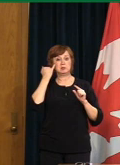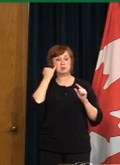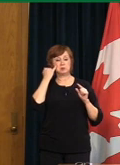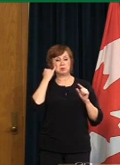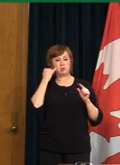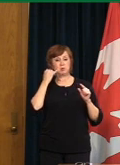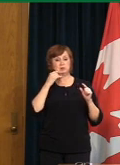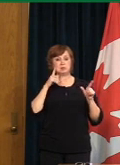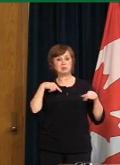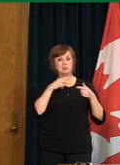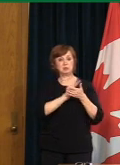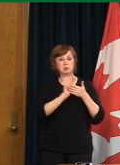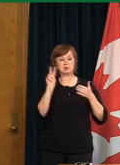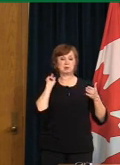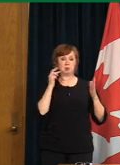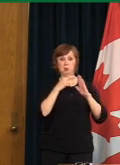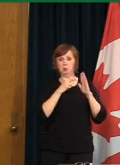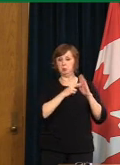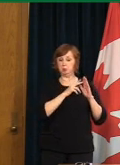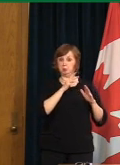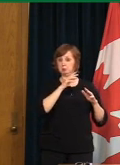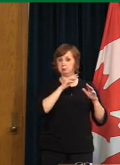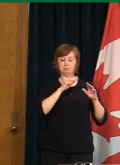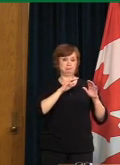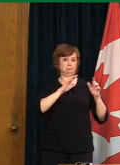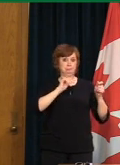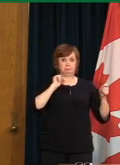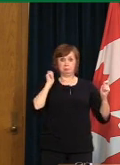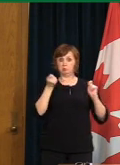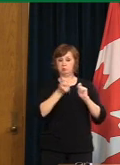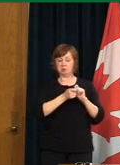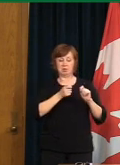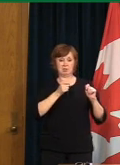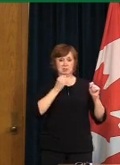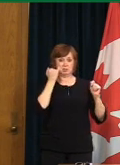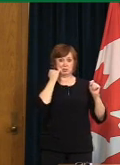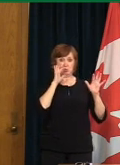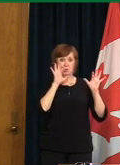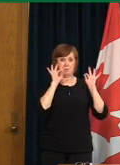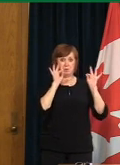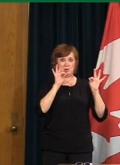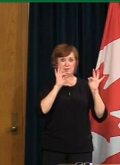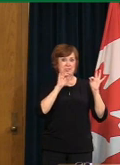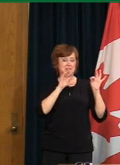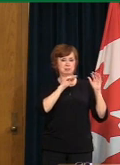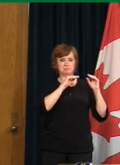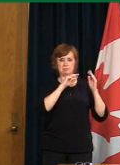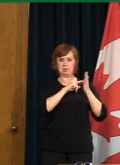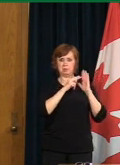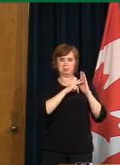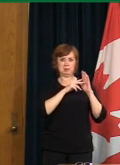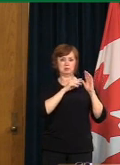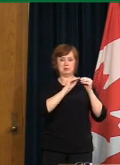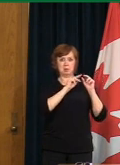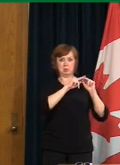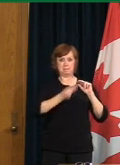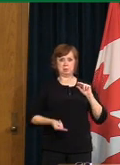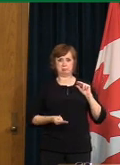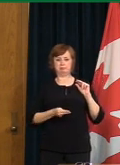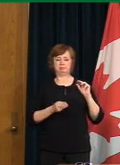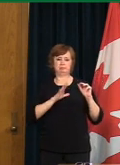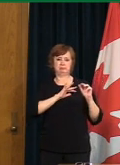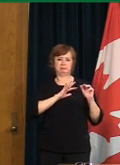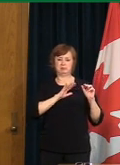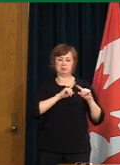worked perfectly, and we think they have made a difference, but had they worked perfectly, we wouldn't be out here today. So we are out here